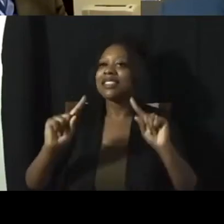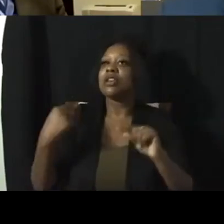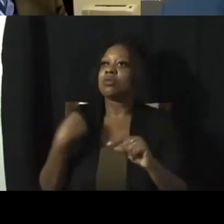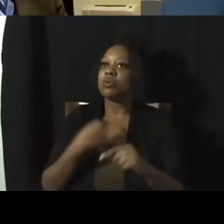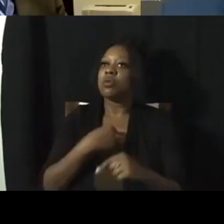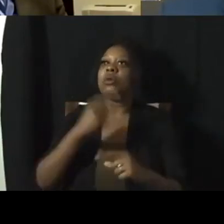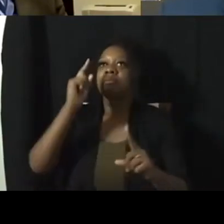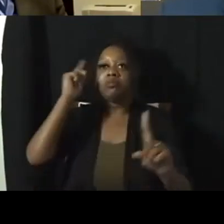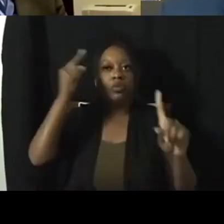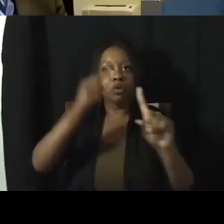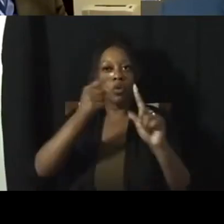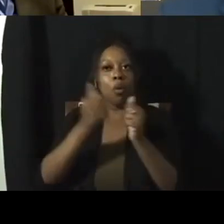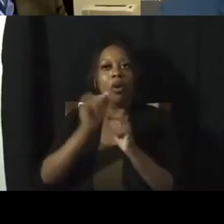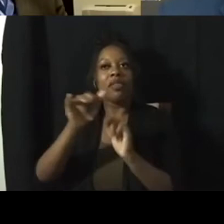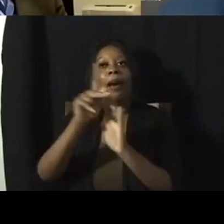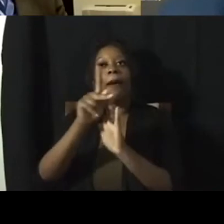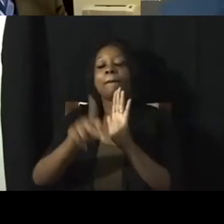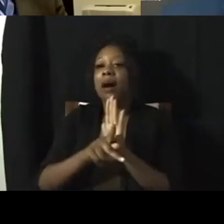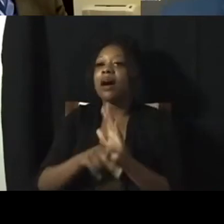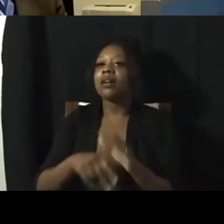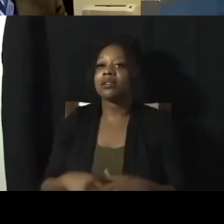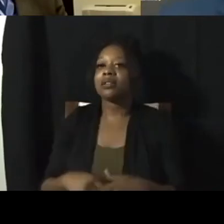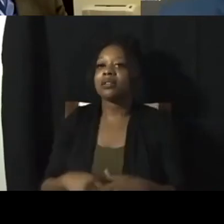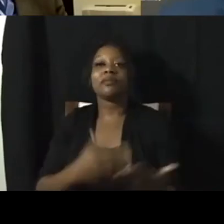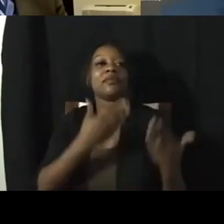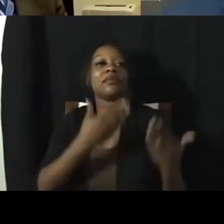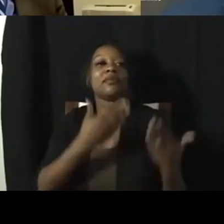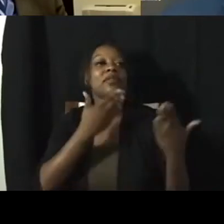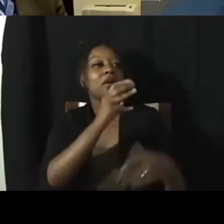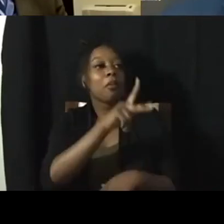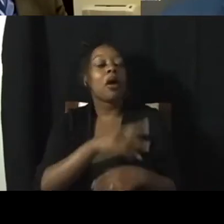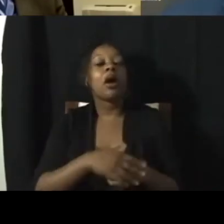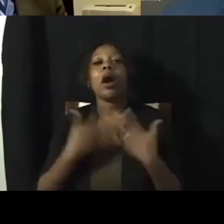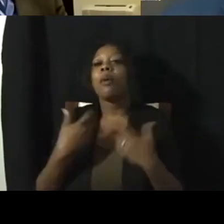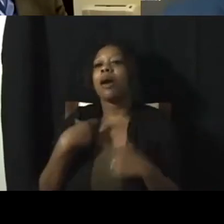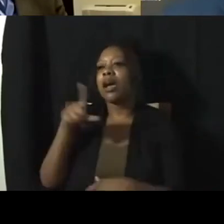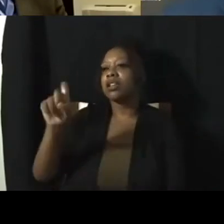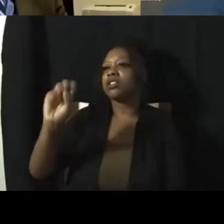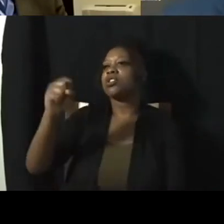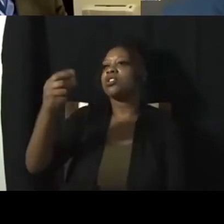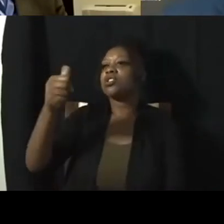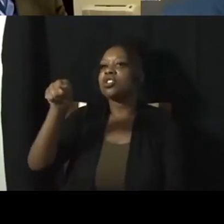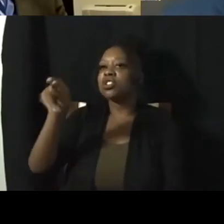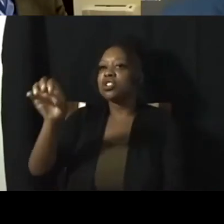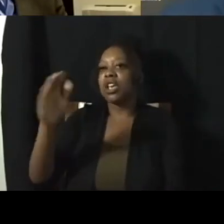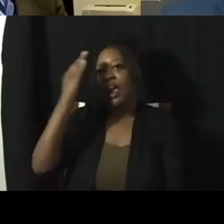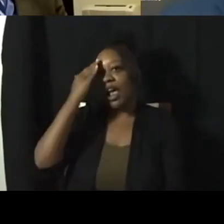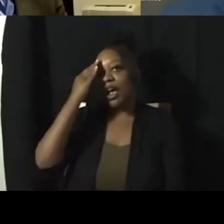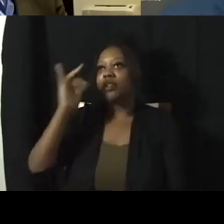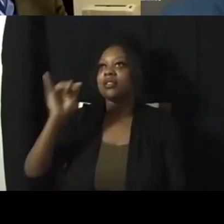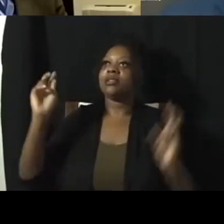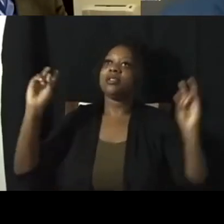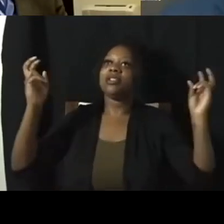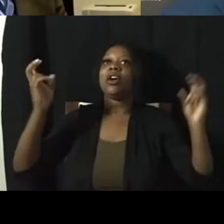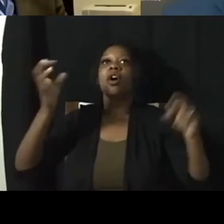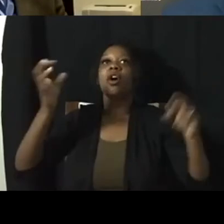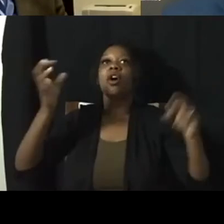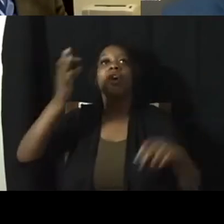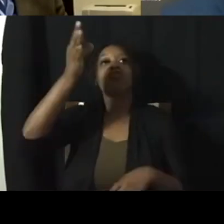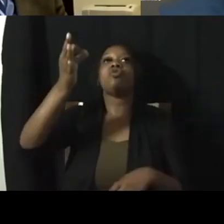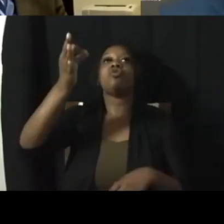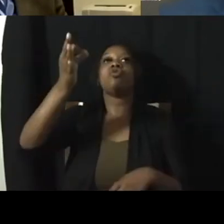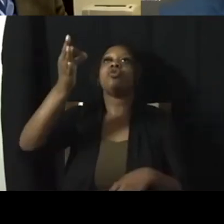place. Wonderful. Thank you, Mark. And I wanted to ask Shane, obviously the title of this panel is around the future of work and not just where we